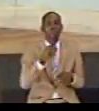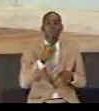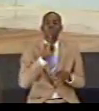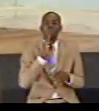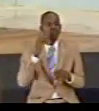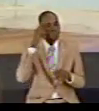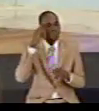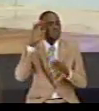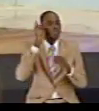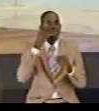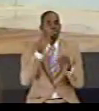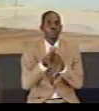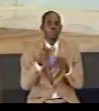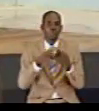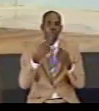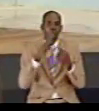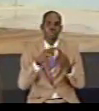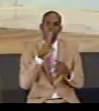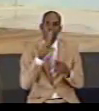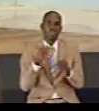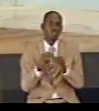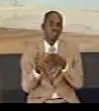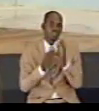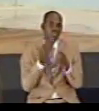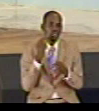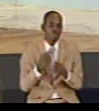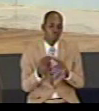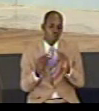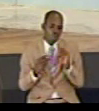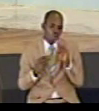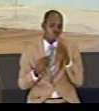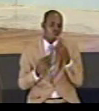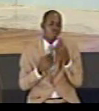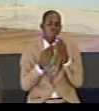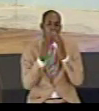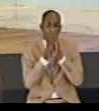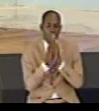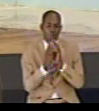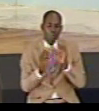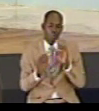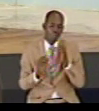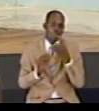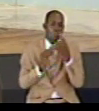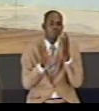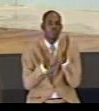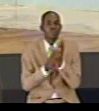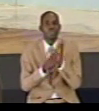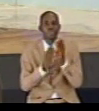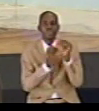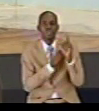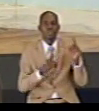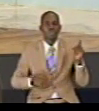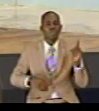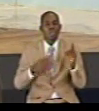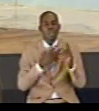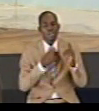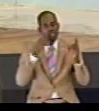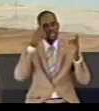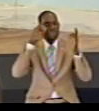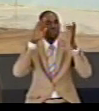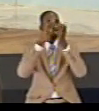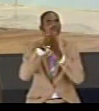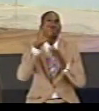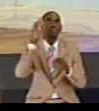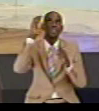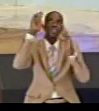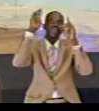Jesus' name. Only pray, only praise the Lord and trust him with your soul,